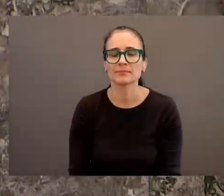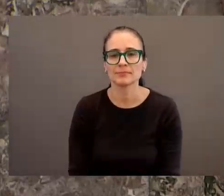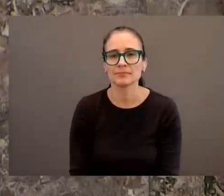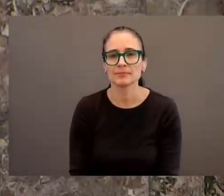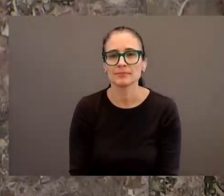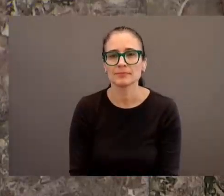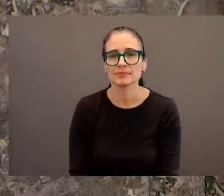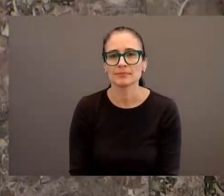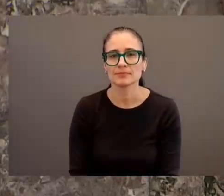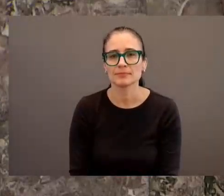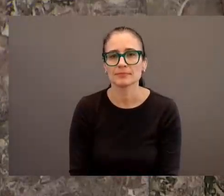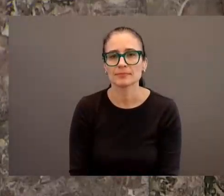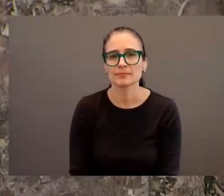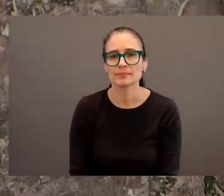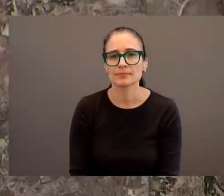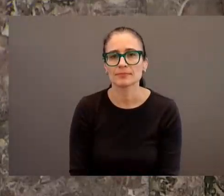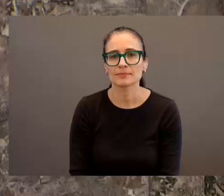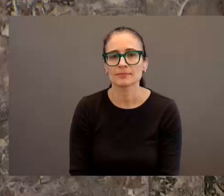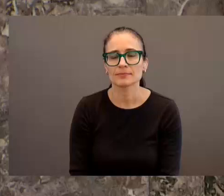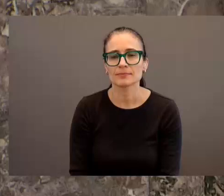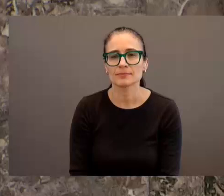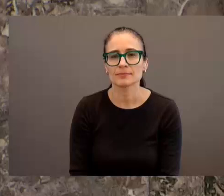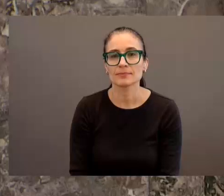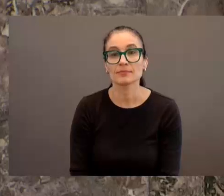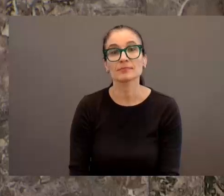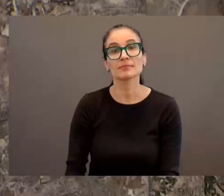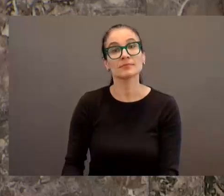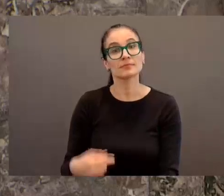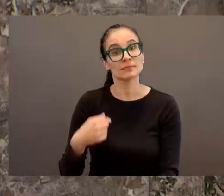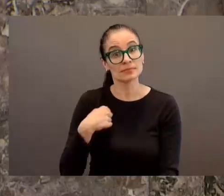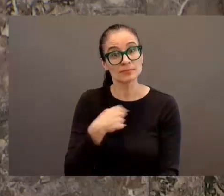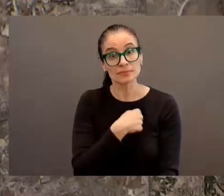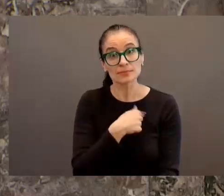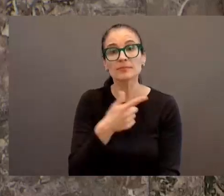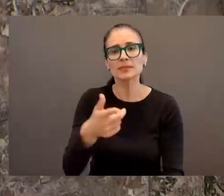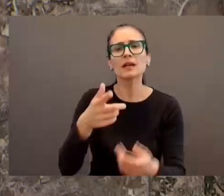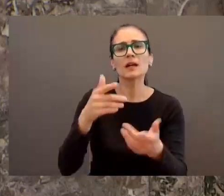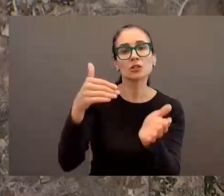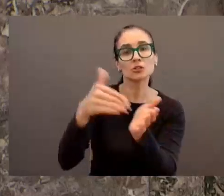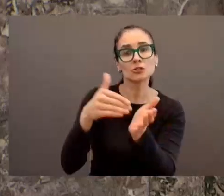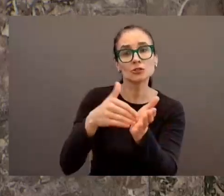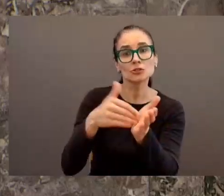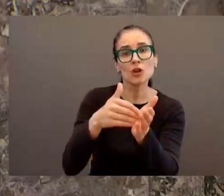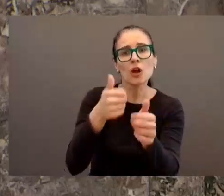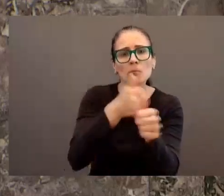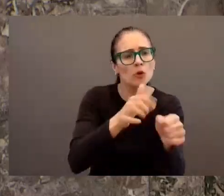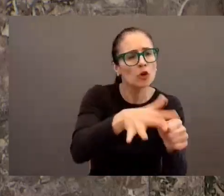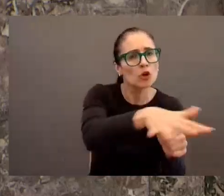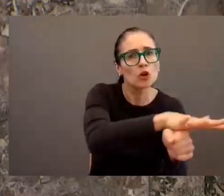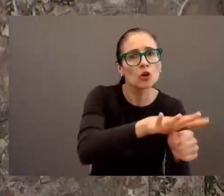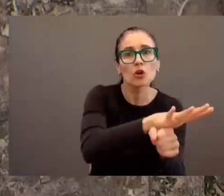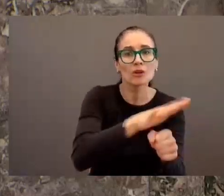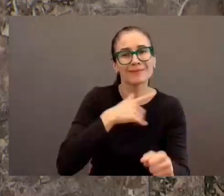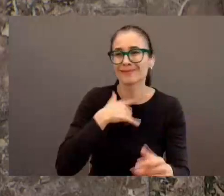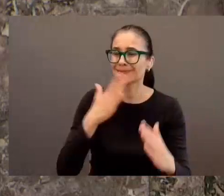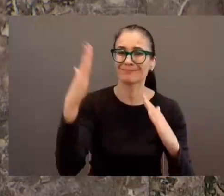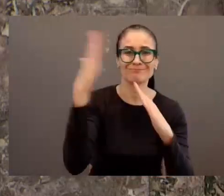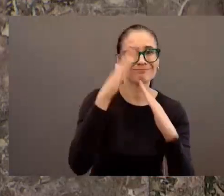We have the highest number of physicians per capita of any major family physicians of any major province in Canada.